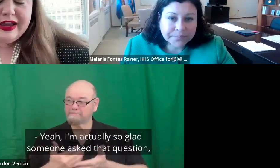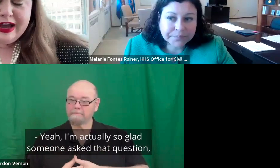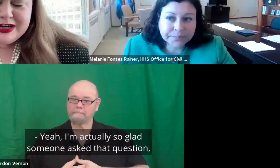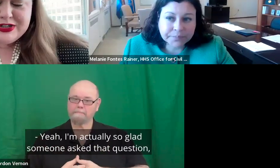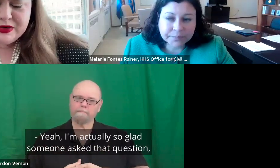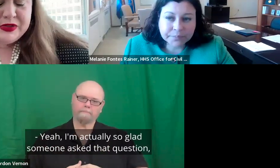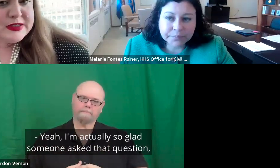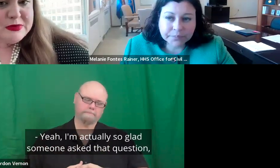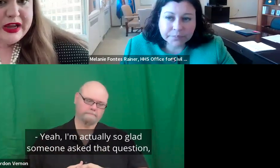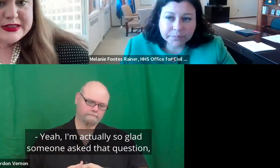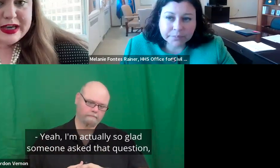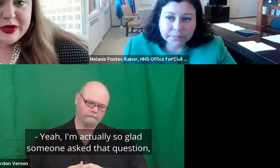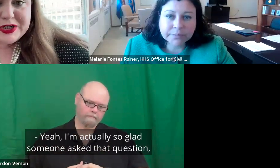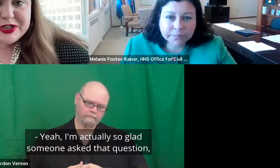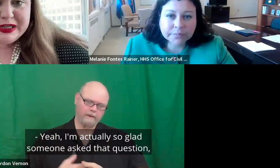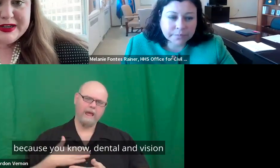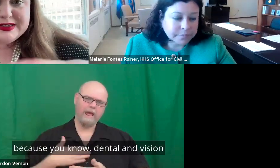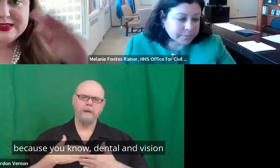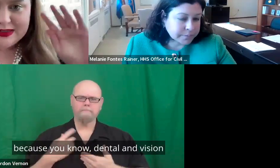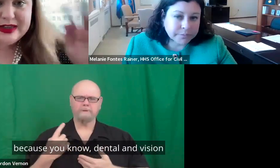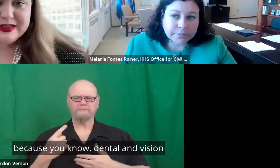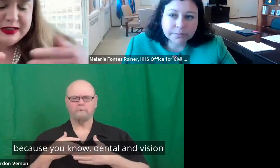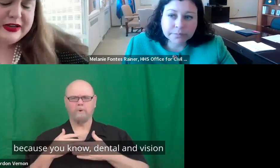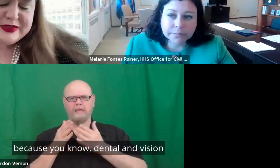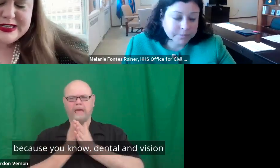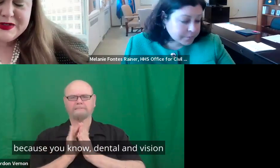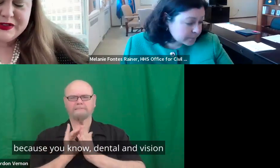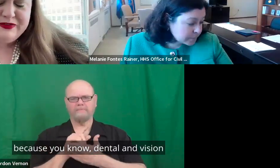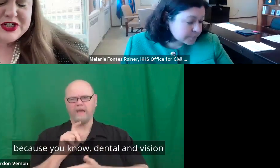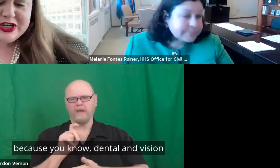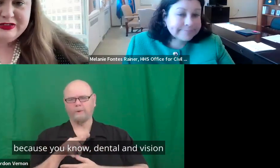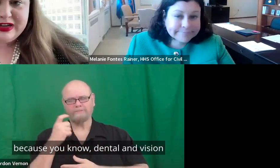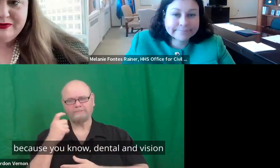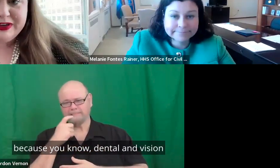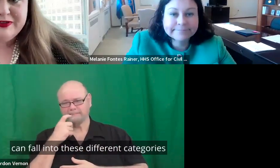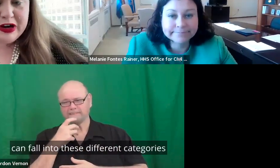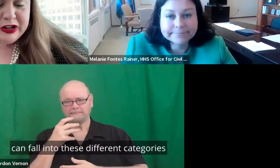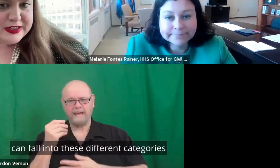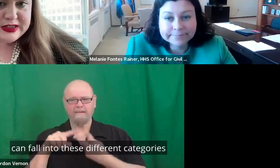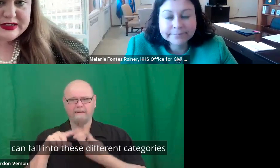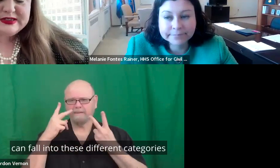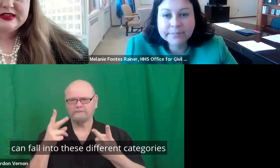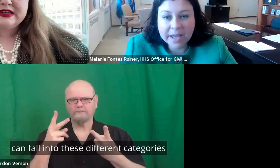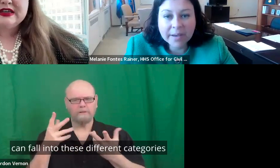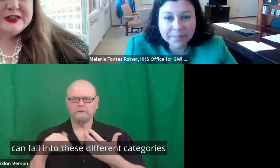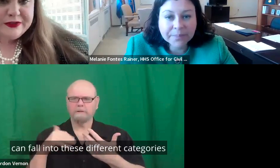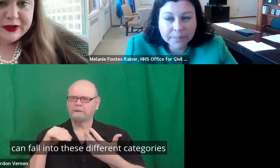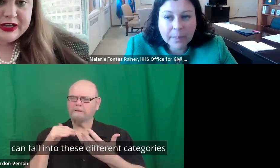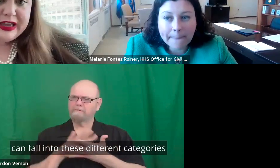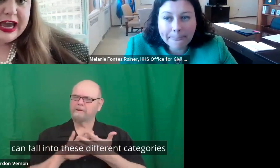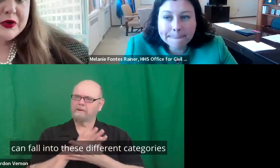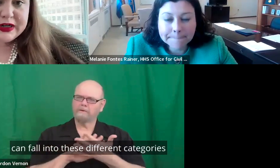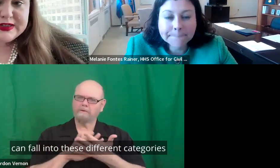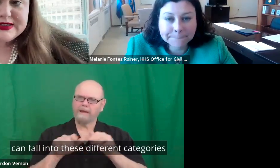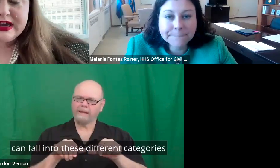Yeah, I'm actually so glad someone asked that question because, you know, dental and vision can fall into these